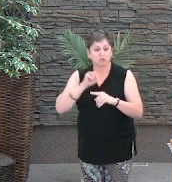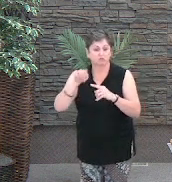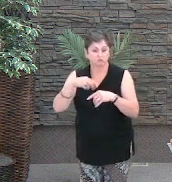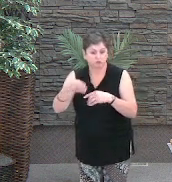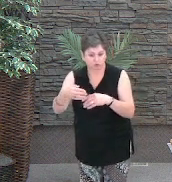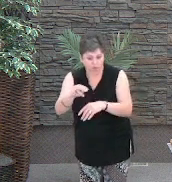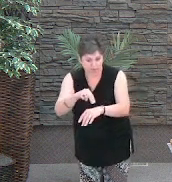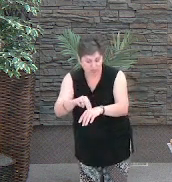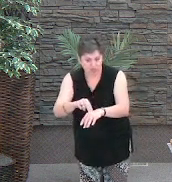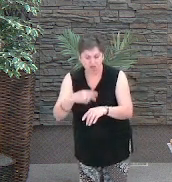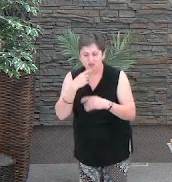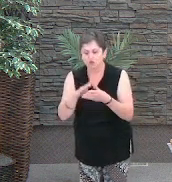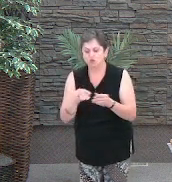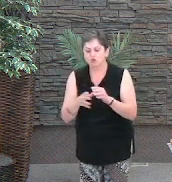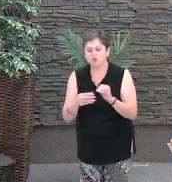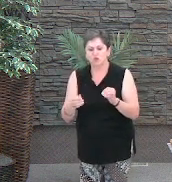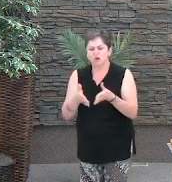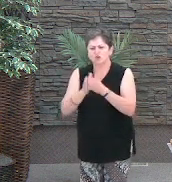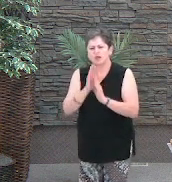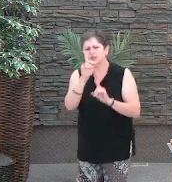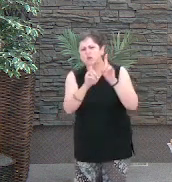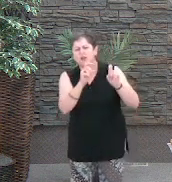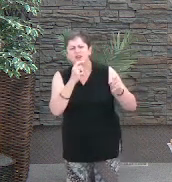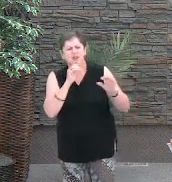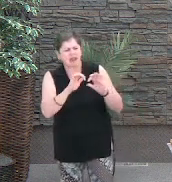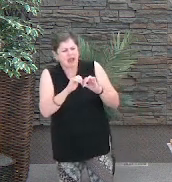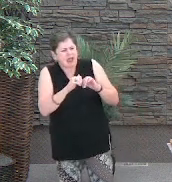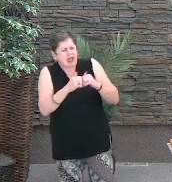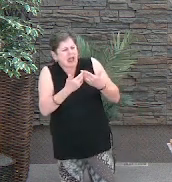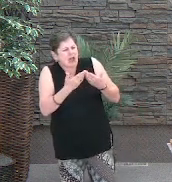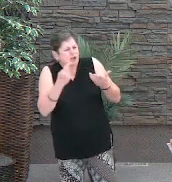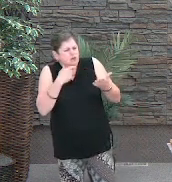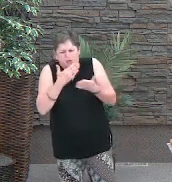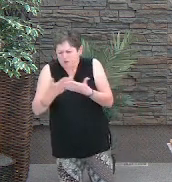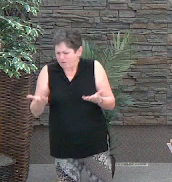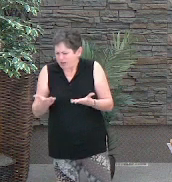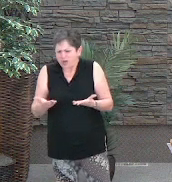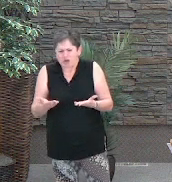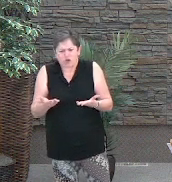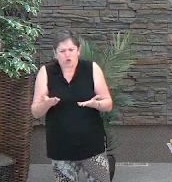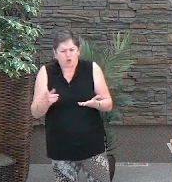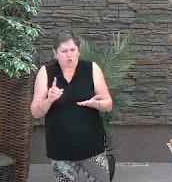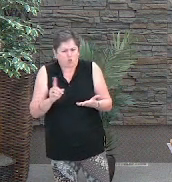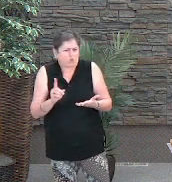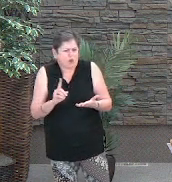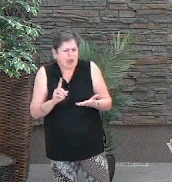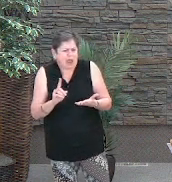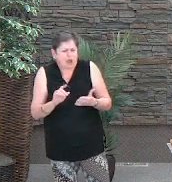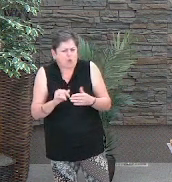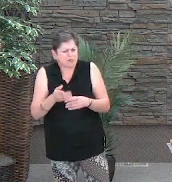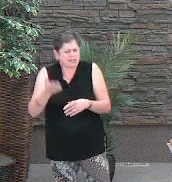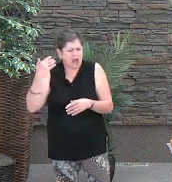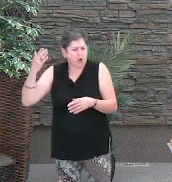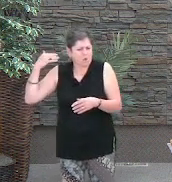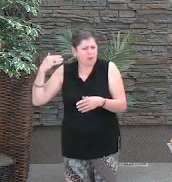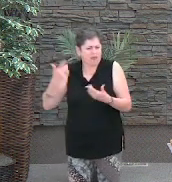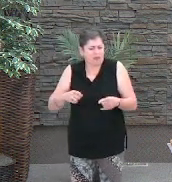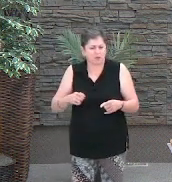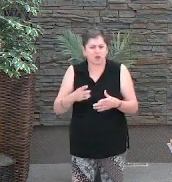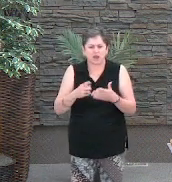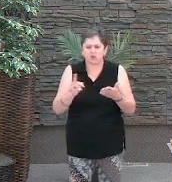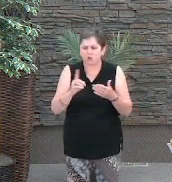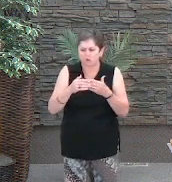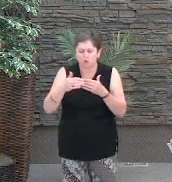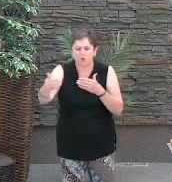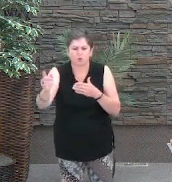They retold their story to ask questions like, how did we get here, wherever they were at the time? And where can we go from